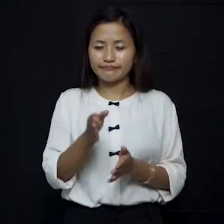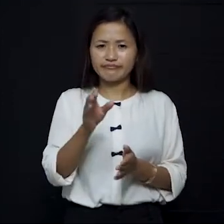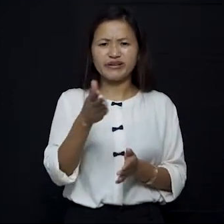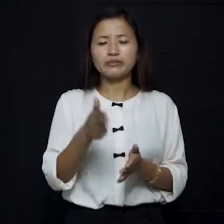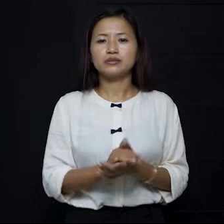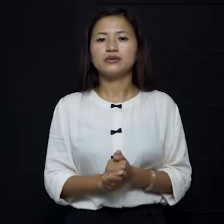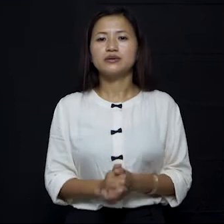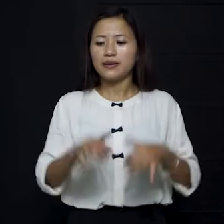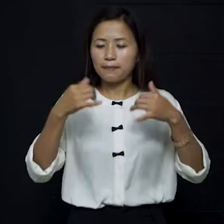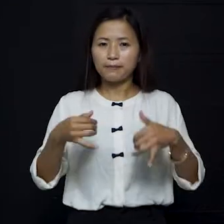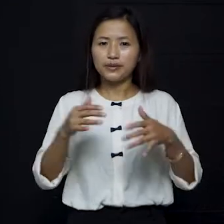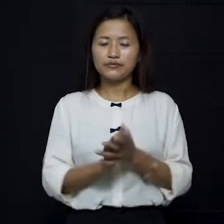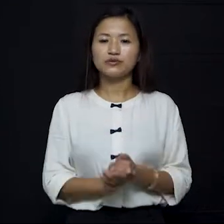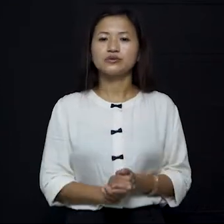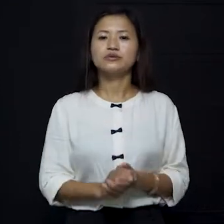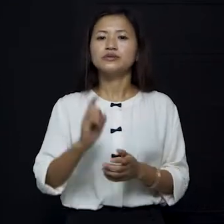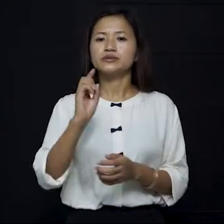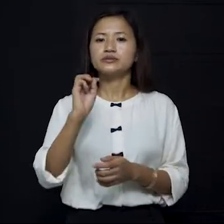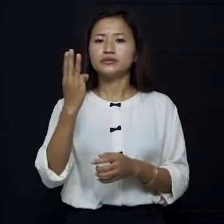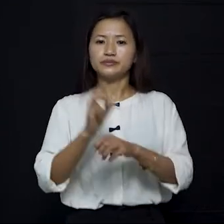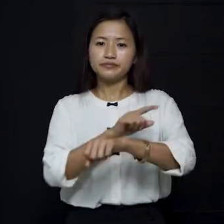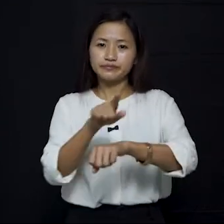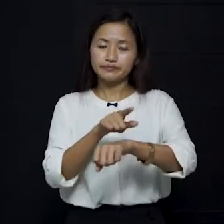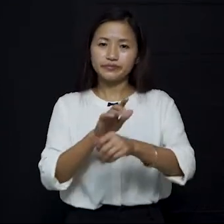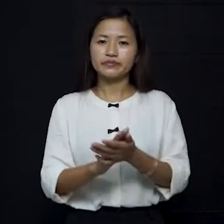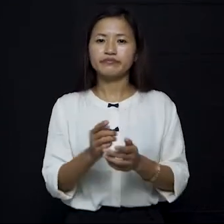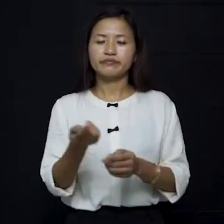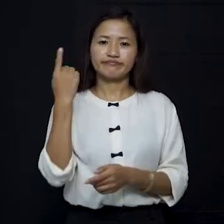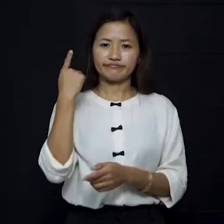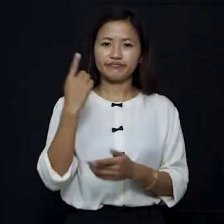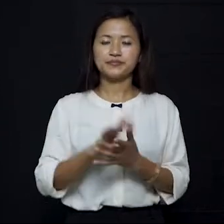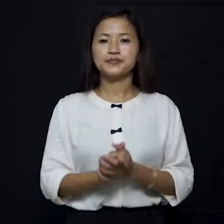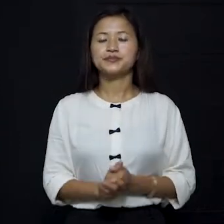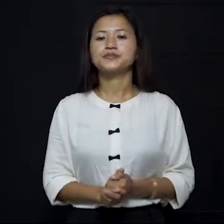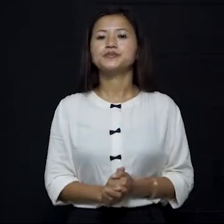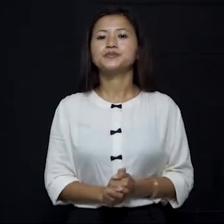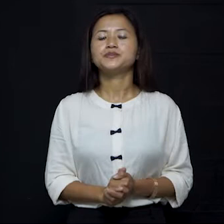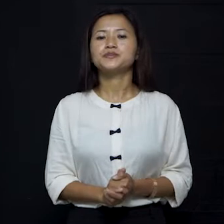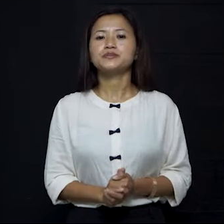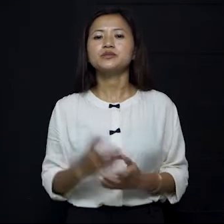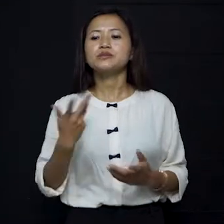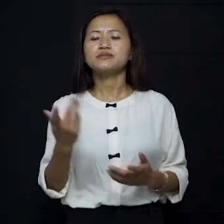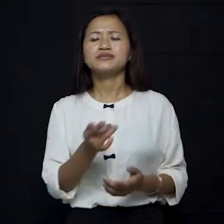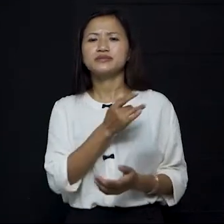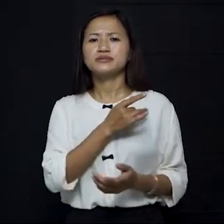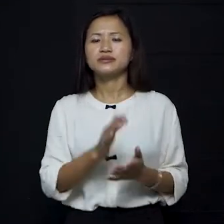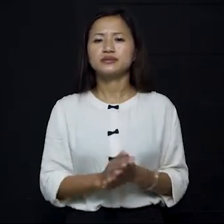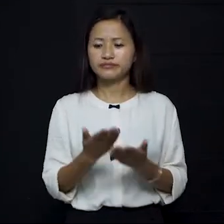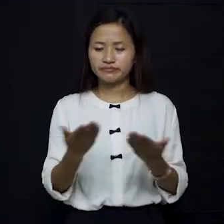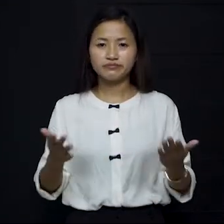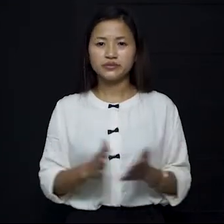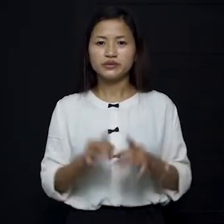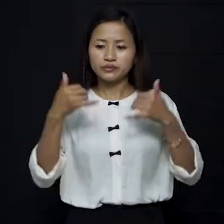I played for 3 hours yesterday. Okay, what kinds of game you play, I don't know, but you